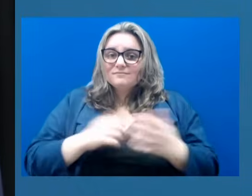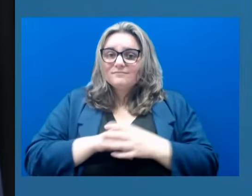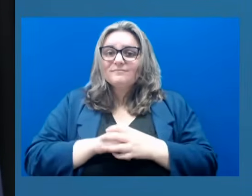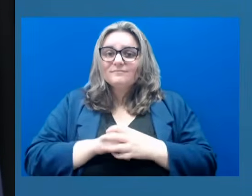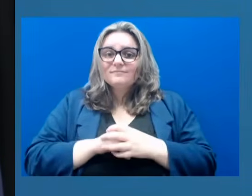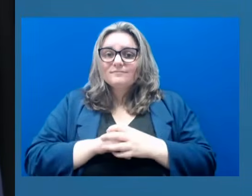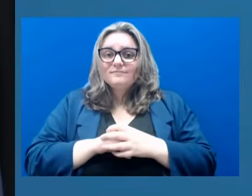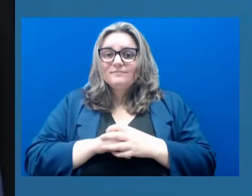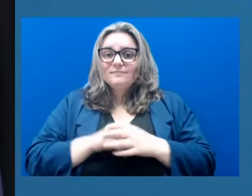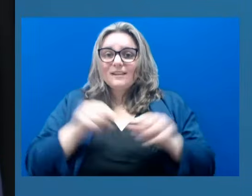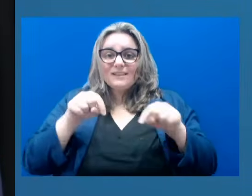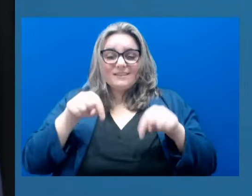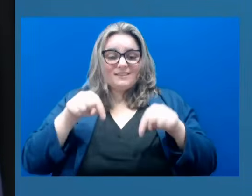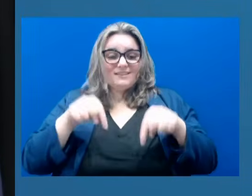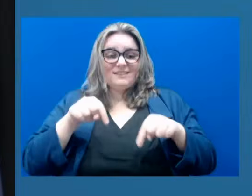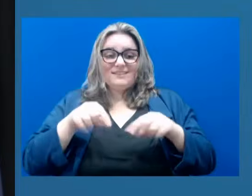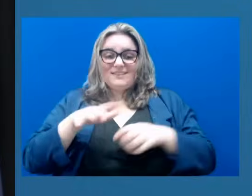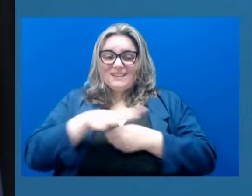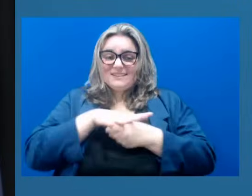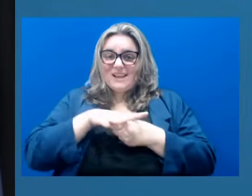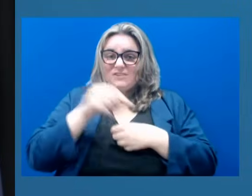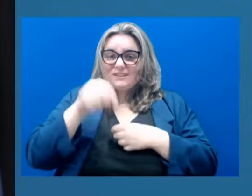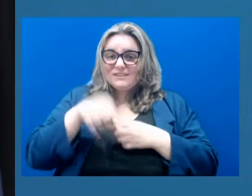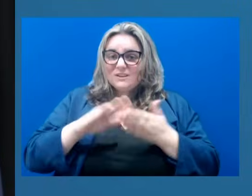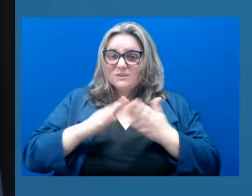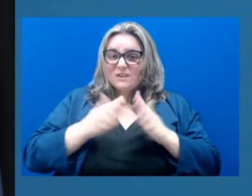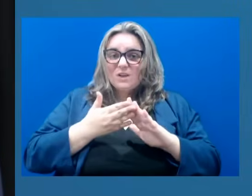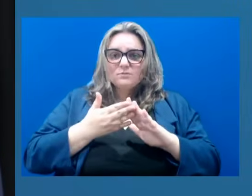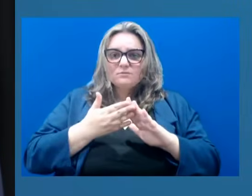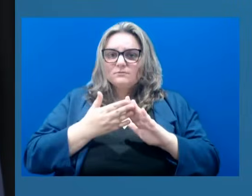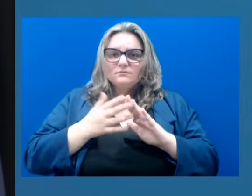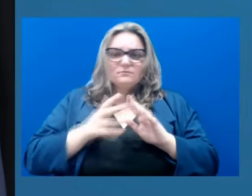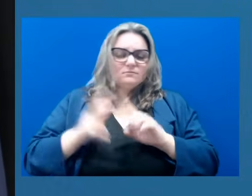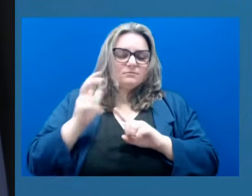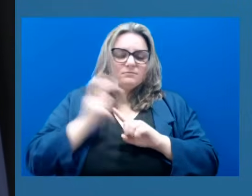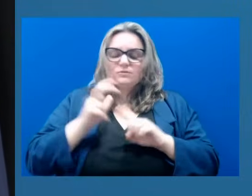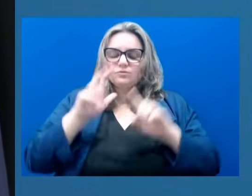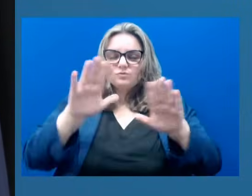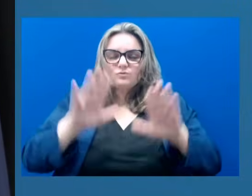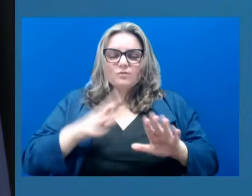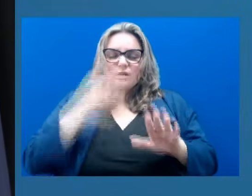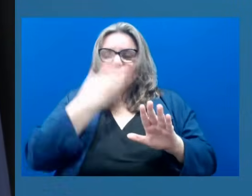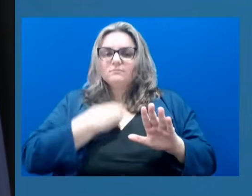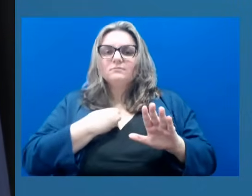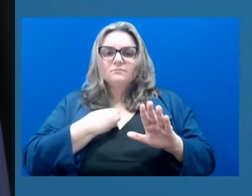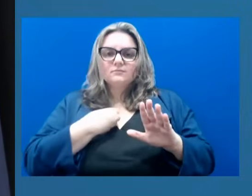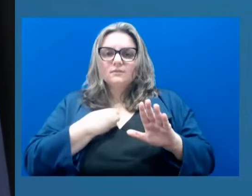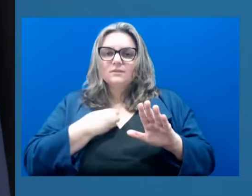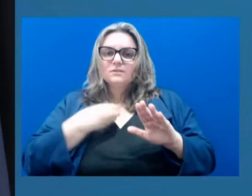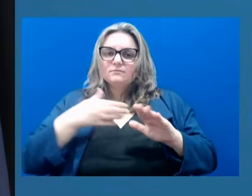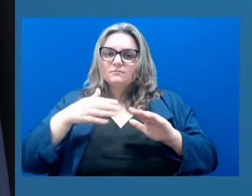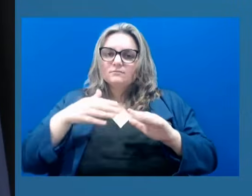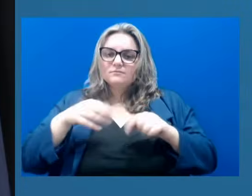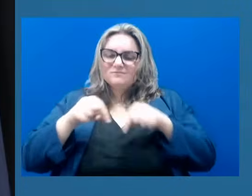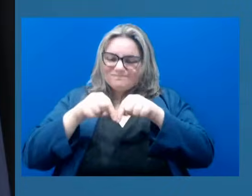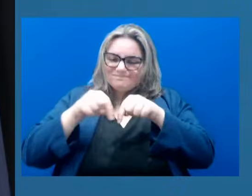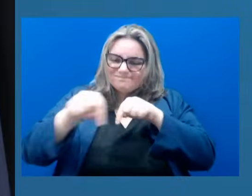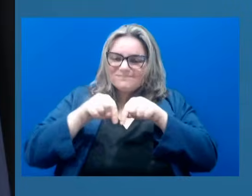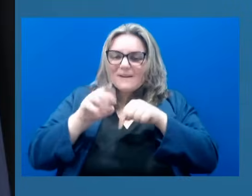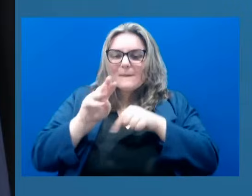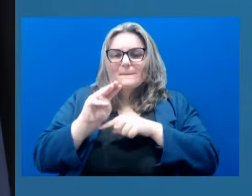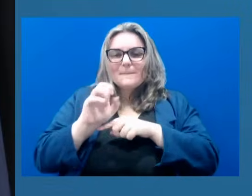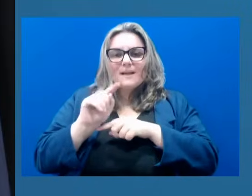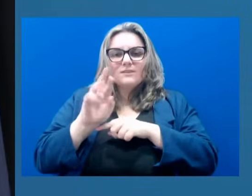downtown. Yes. This is an extraordinary downtown. And it's got just a short walking distance from Metro North. We call